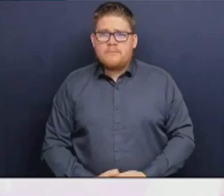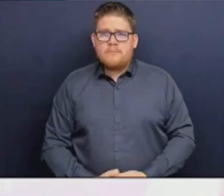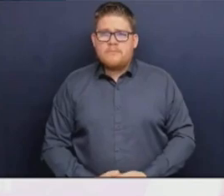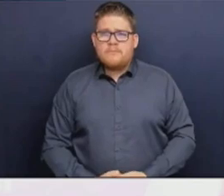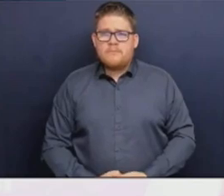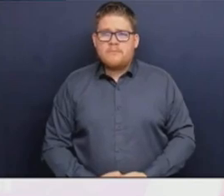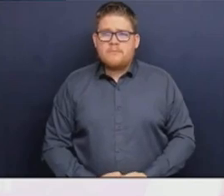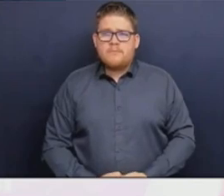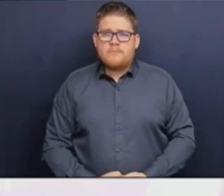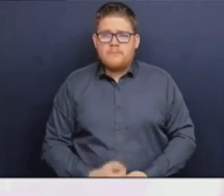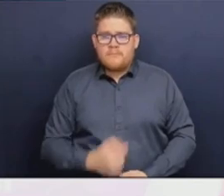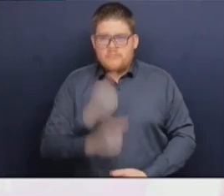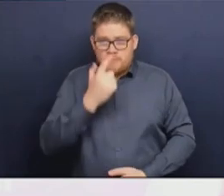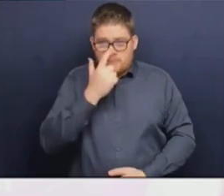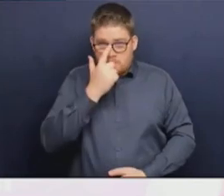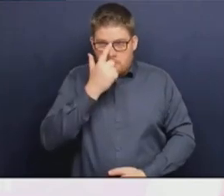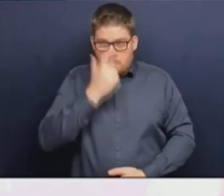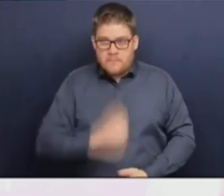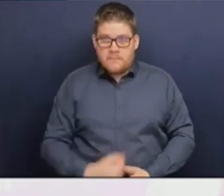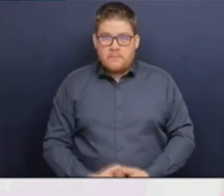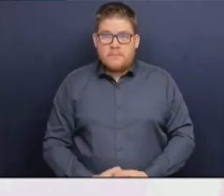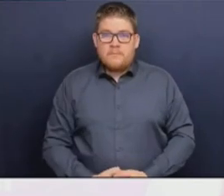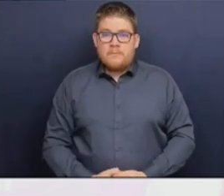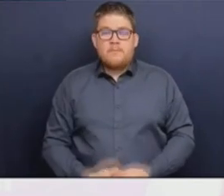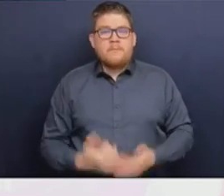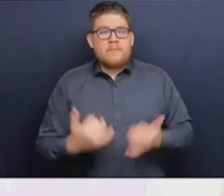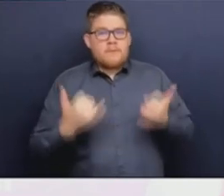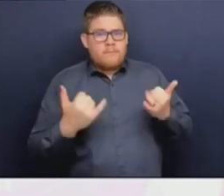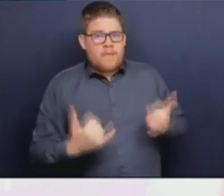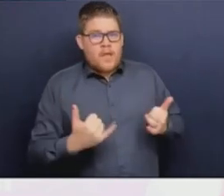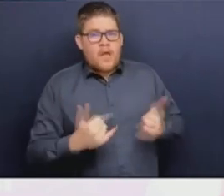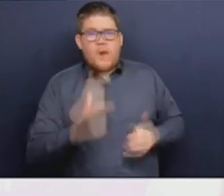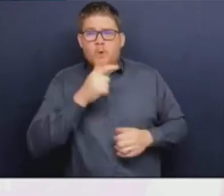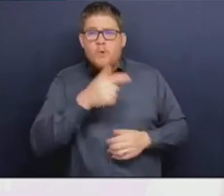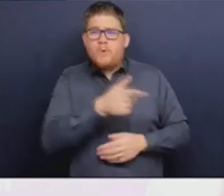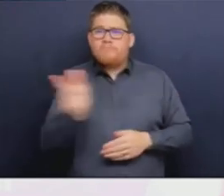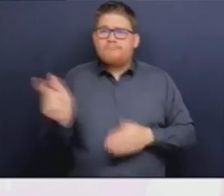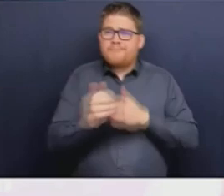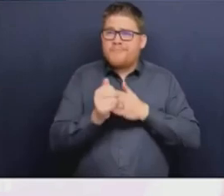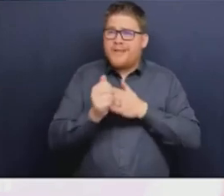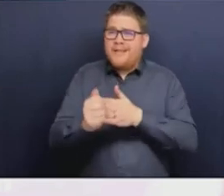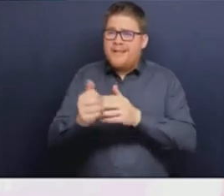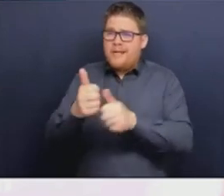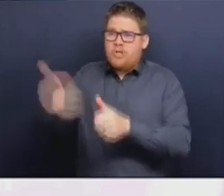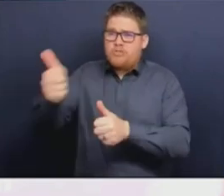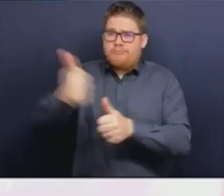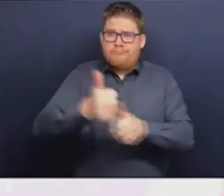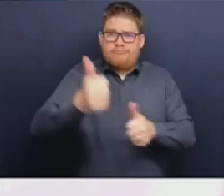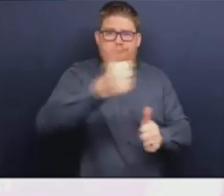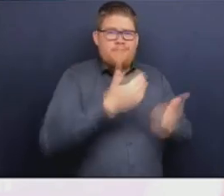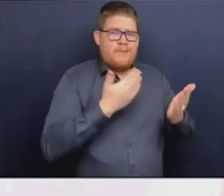I want to thank the leadership here, and I am usually a critic.